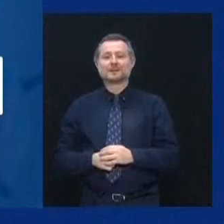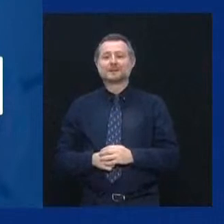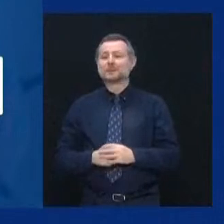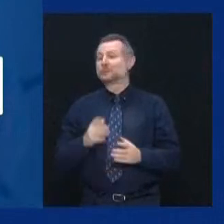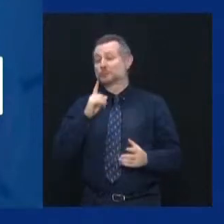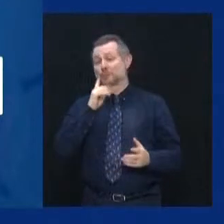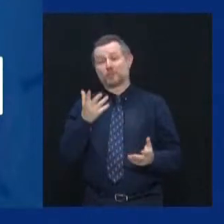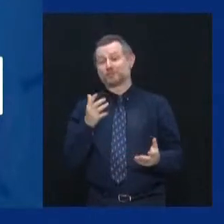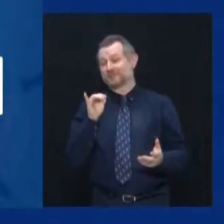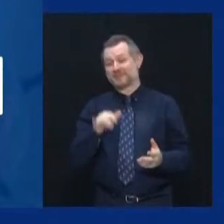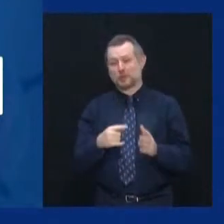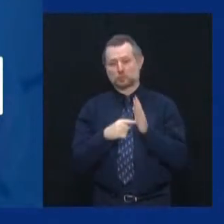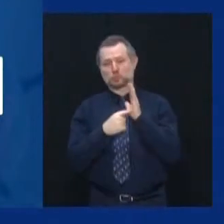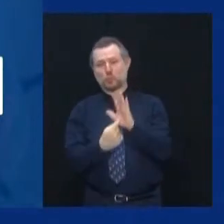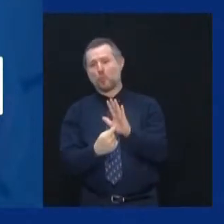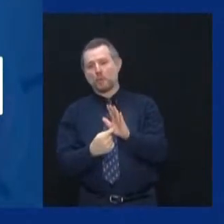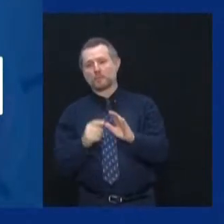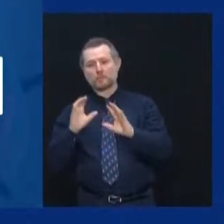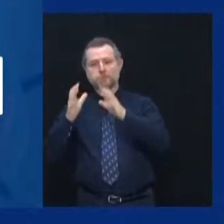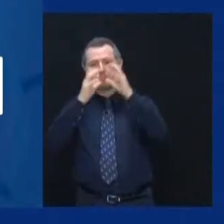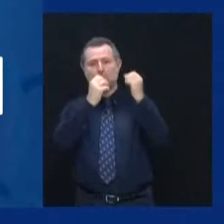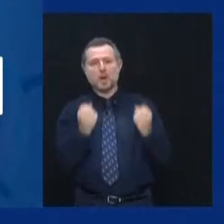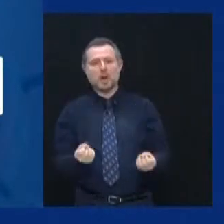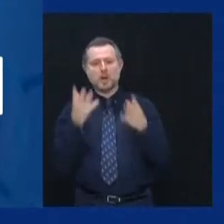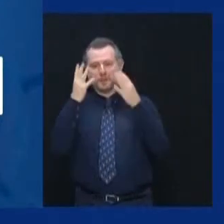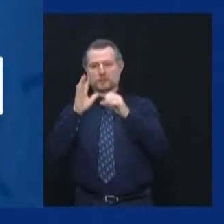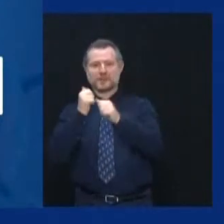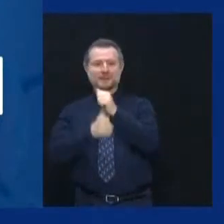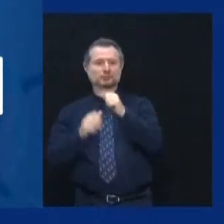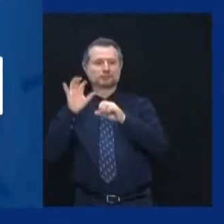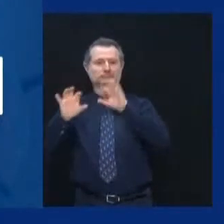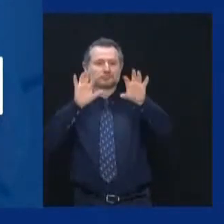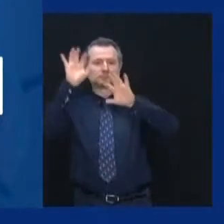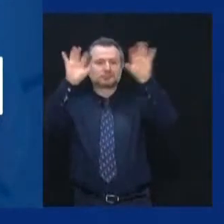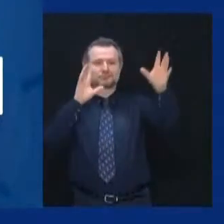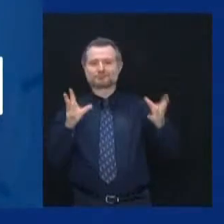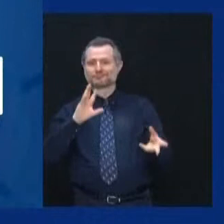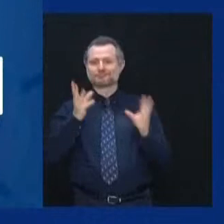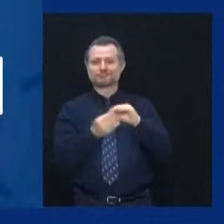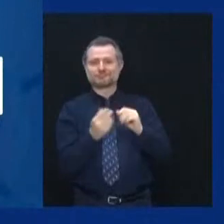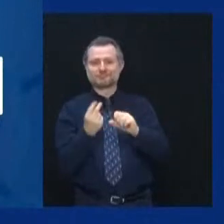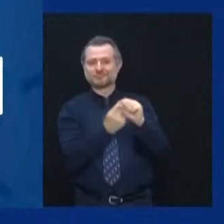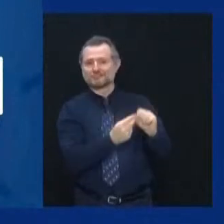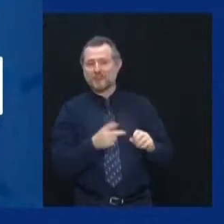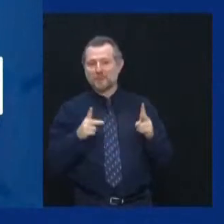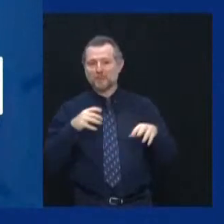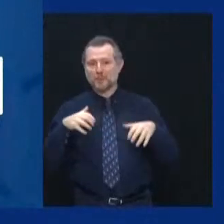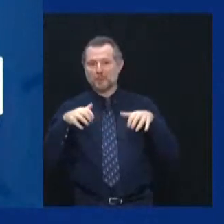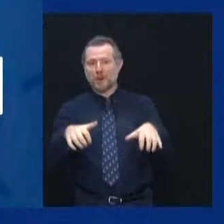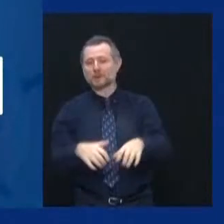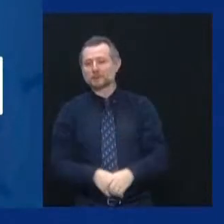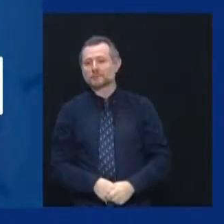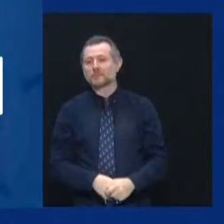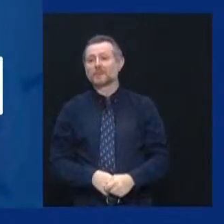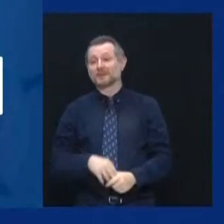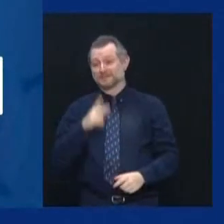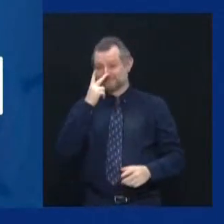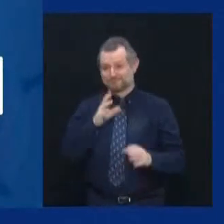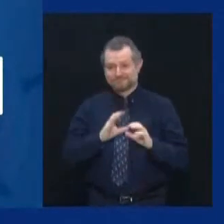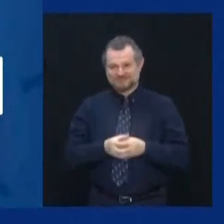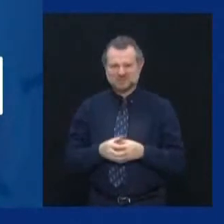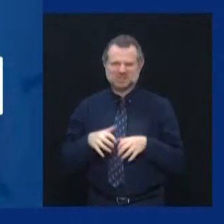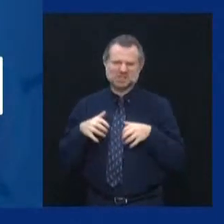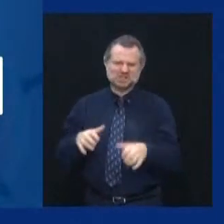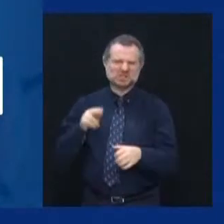breakdown of the population in the state. But they're all throughout the state in concentrations of